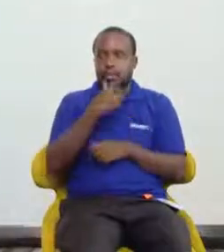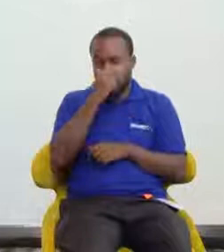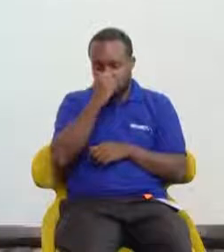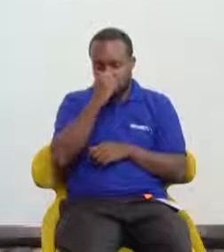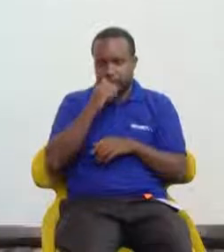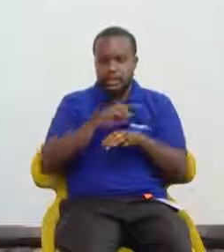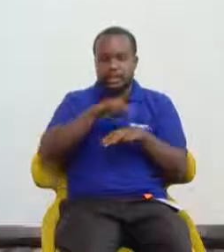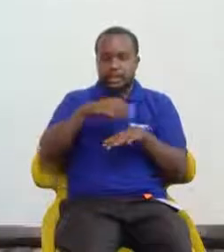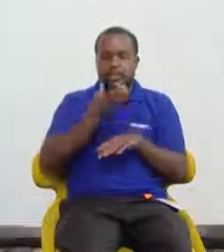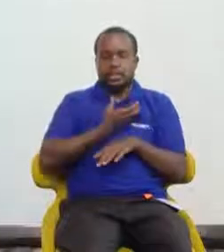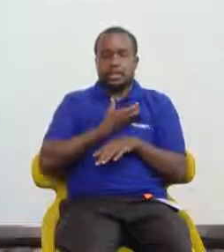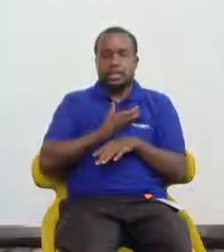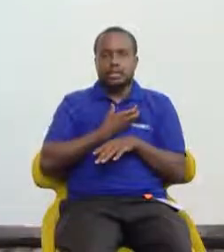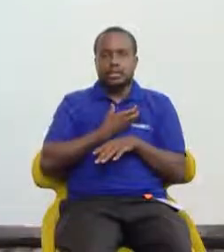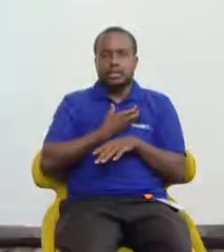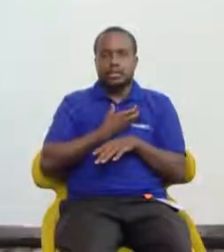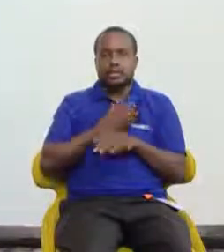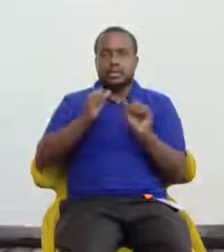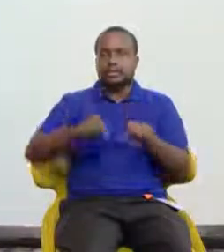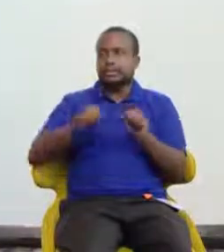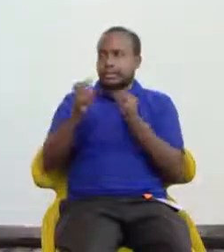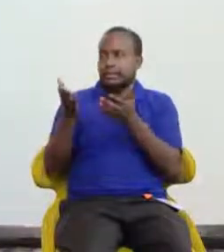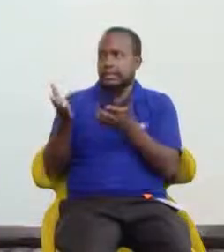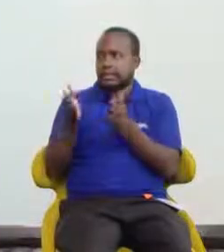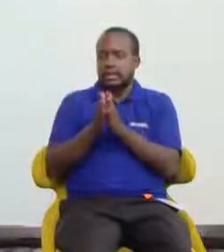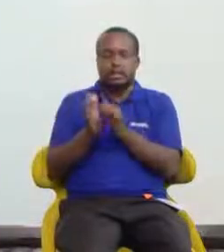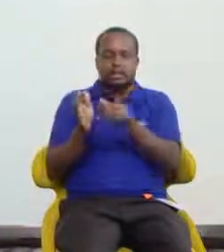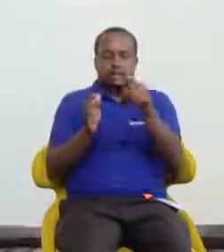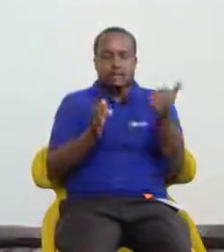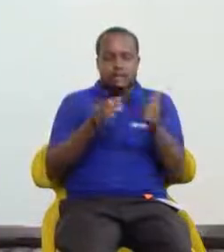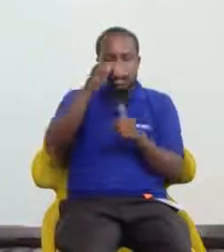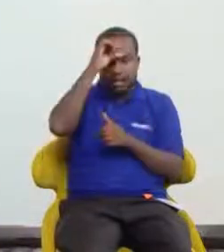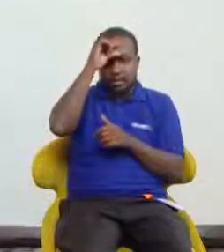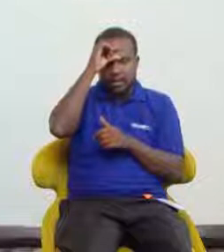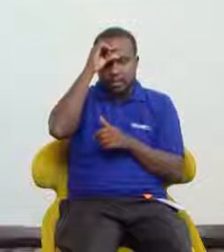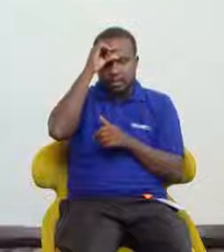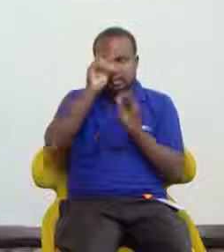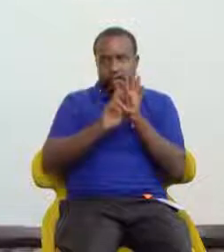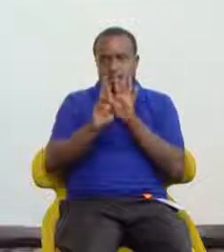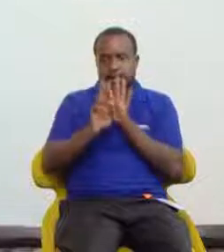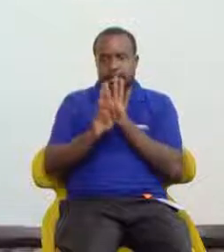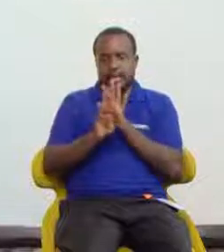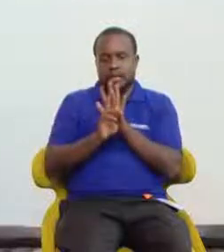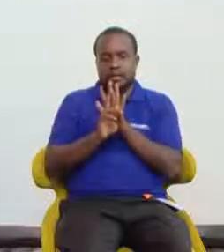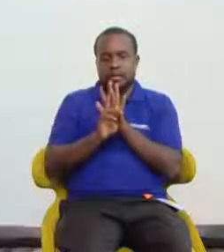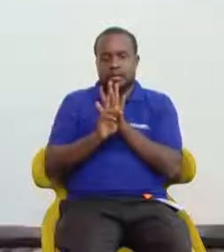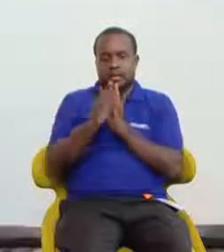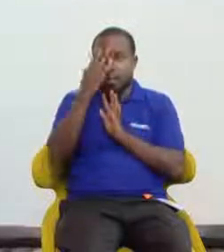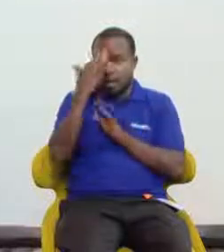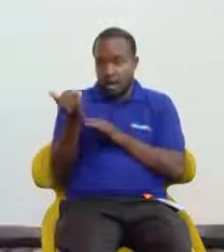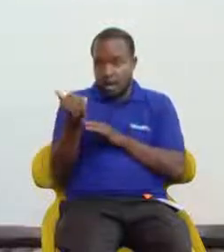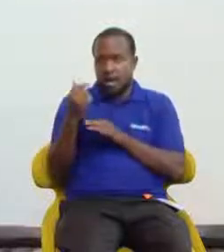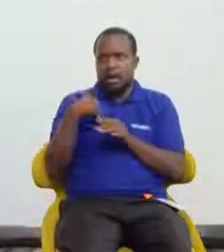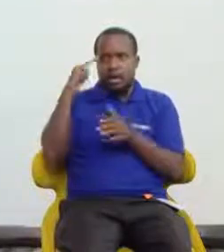of Persons with Disabilities chair was here, and I wish other government representatives were here, because